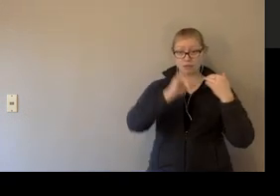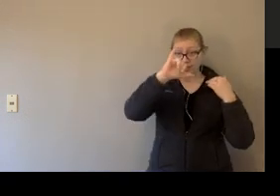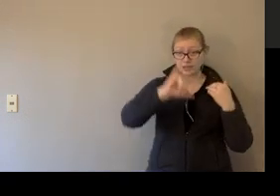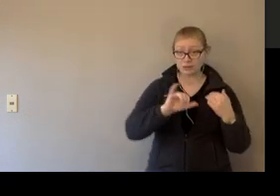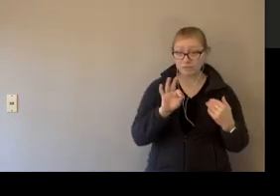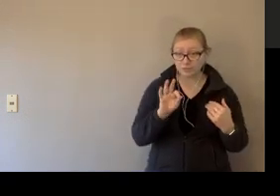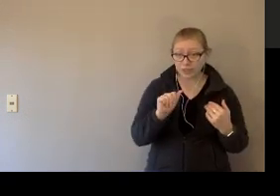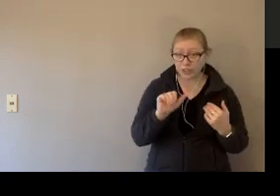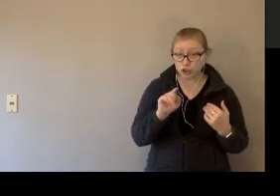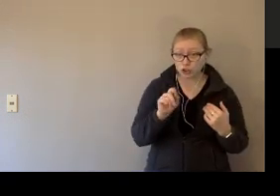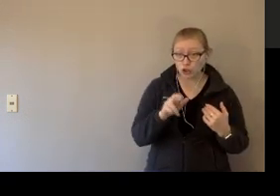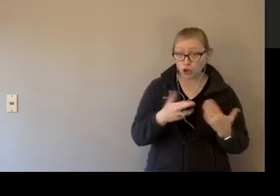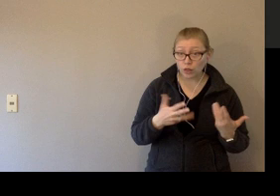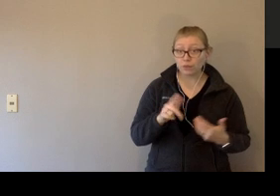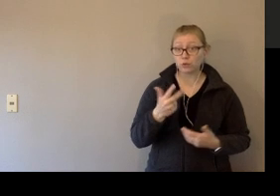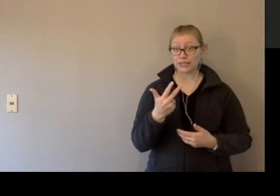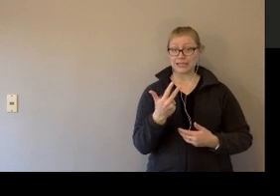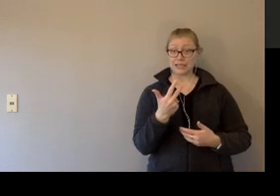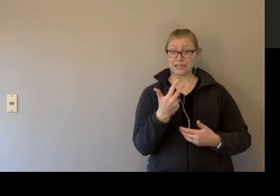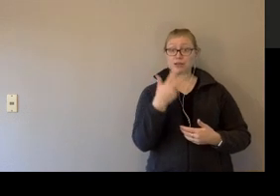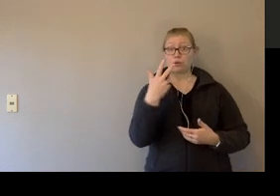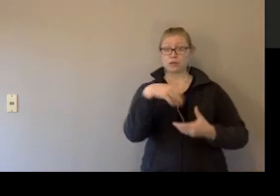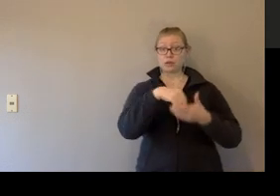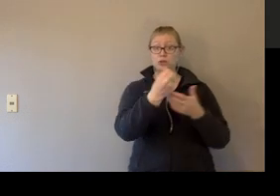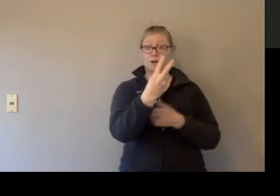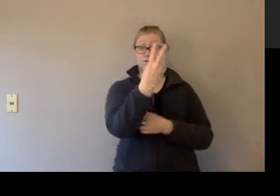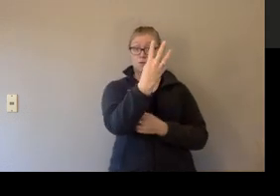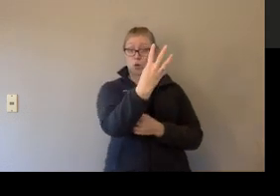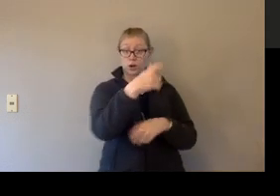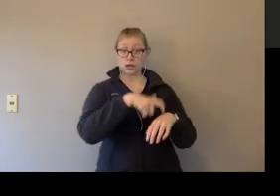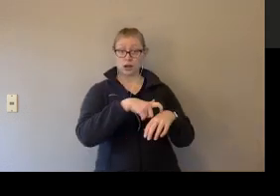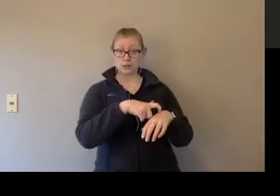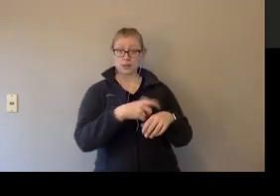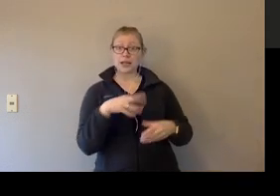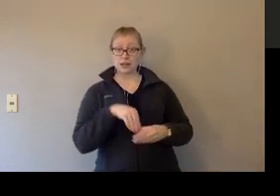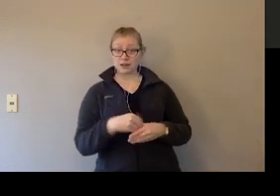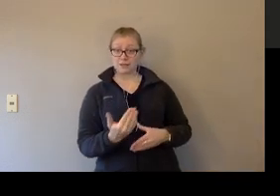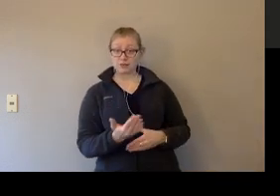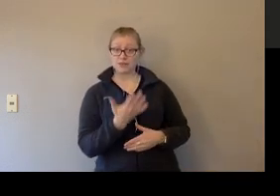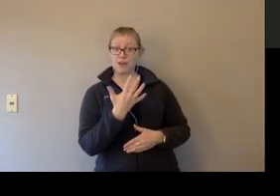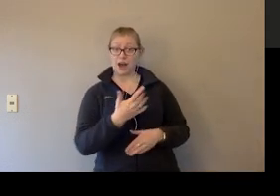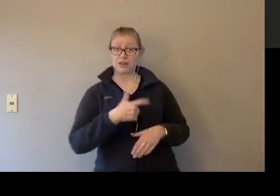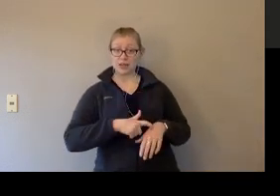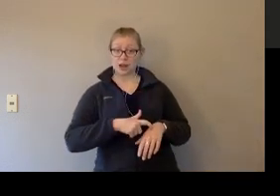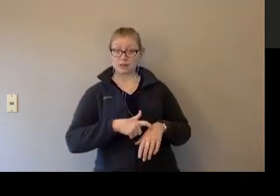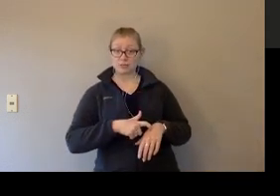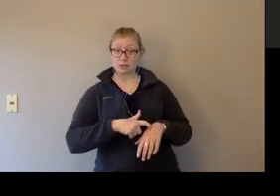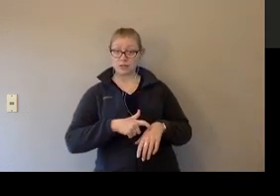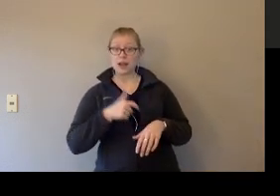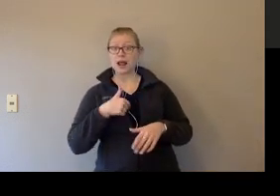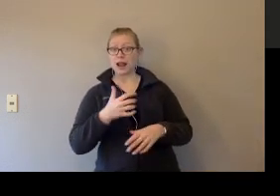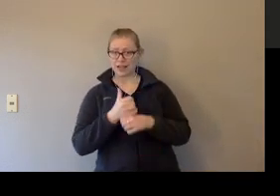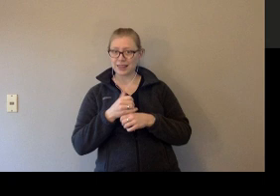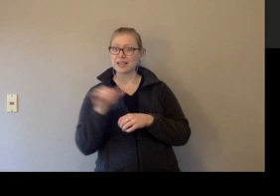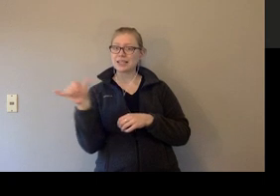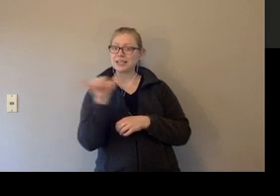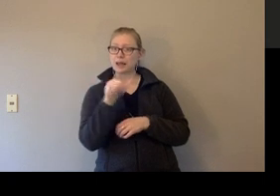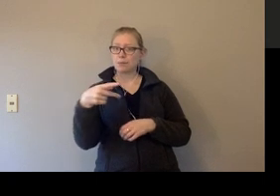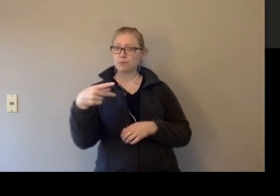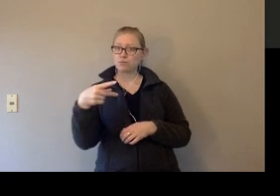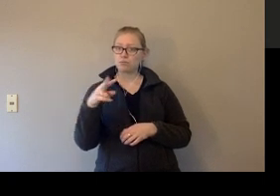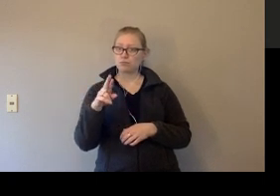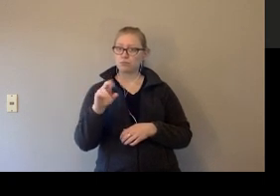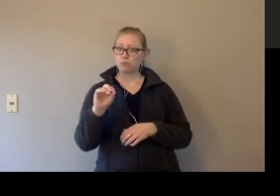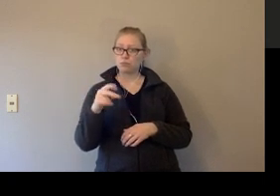goes into 12 4 times, and 3 goes into 15 5 times. And because I get the same proportion here, I can get rid of